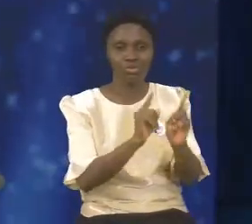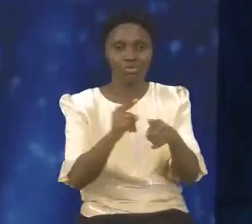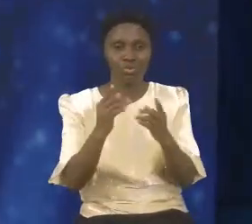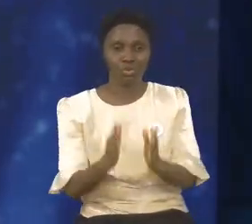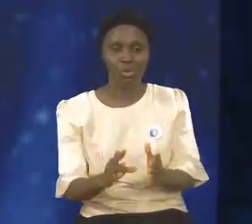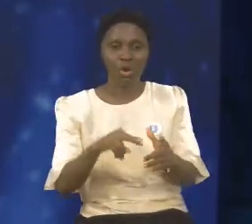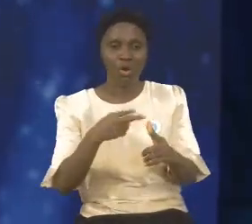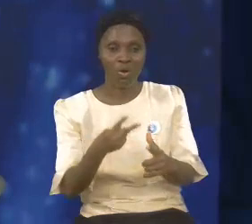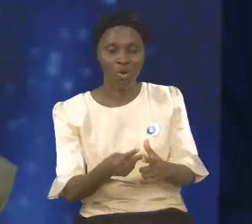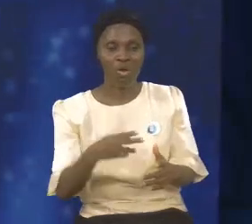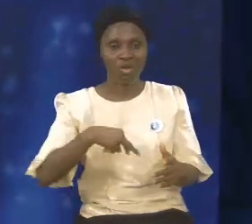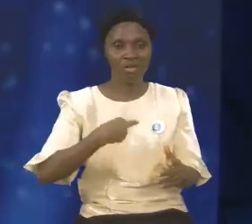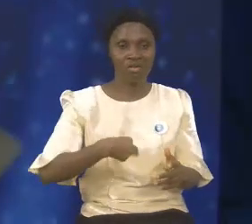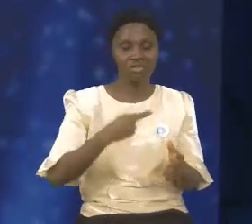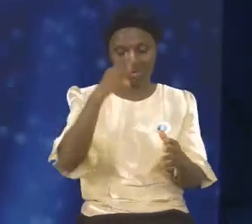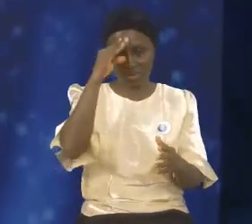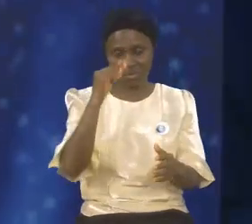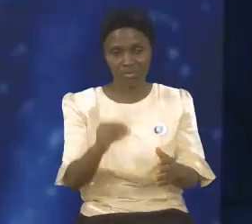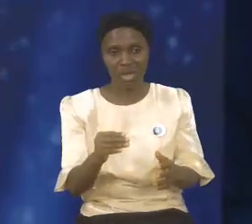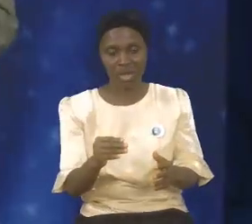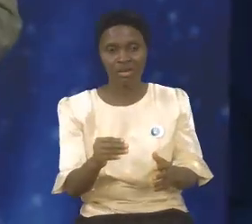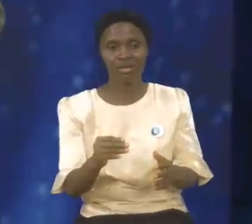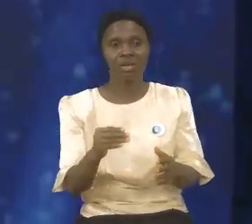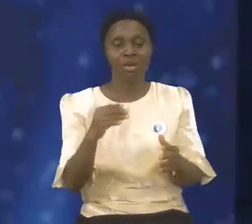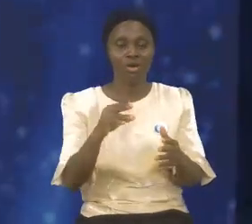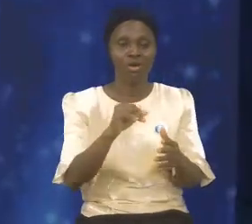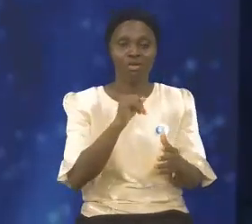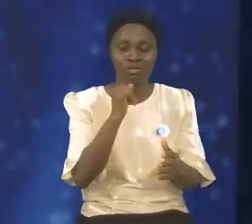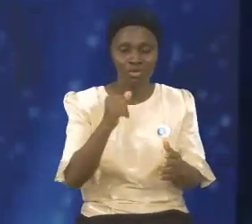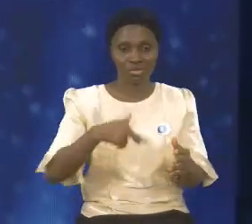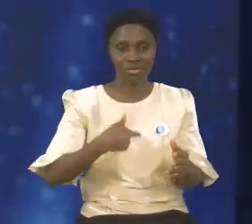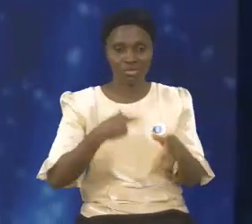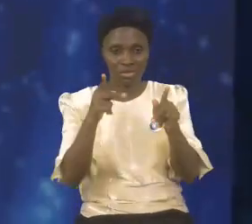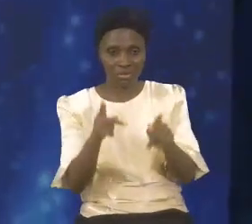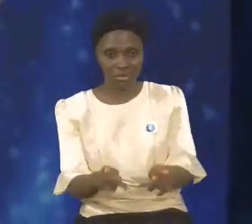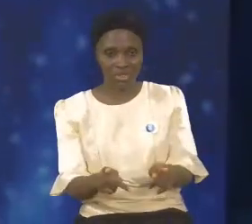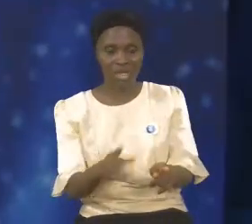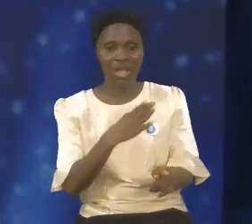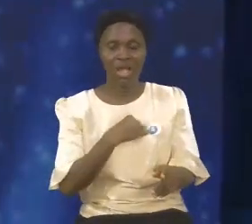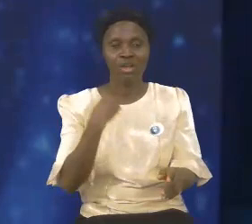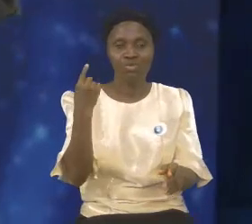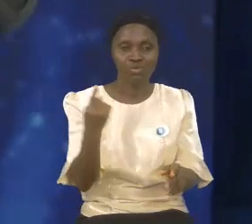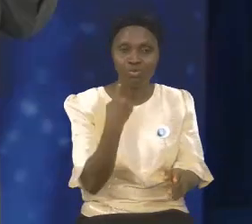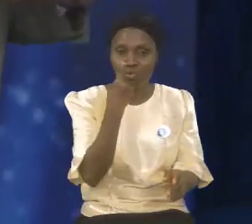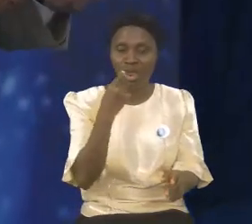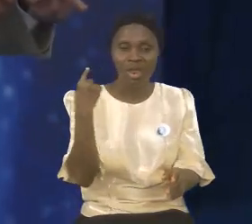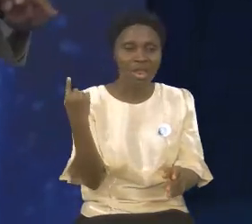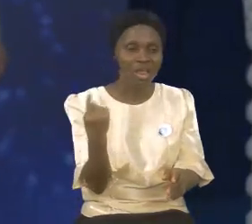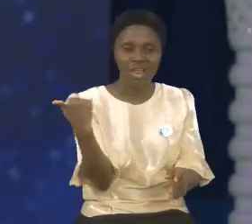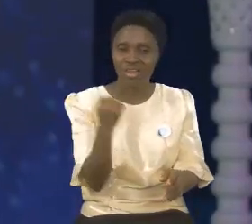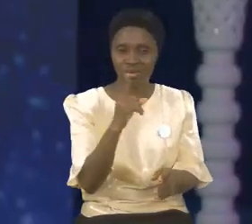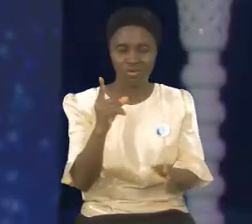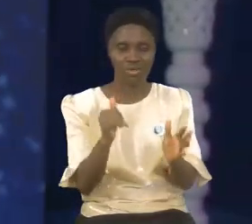whosoever, an atheist or an irreligious, non-religious person, and whosoever was not